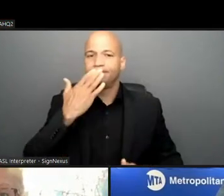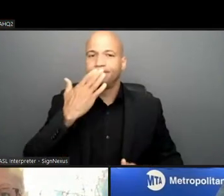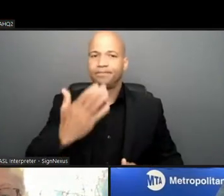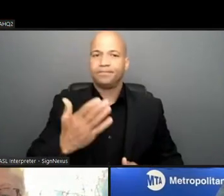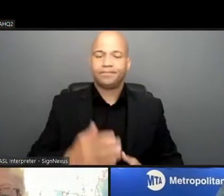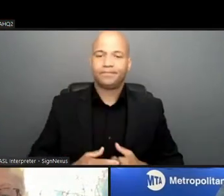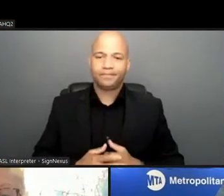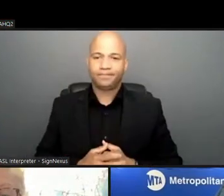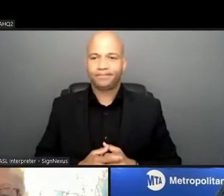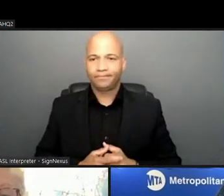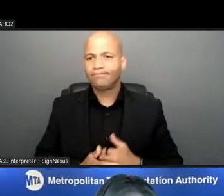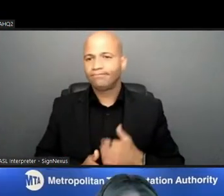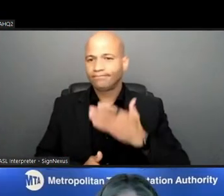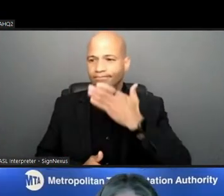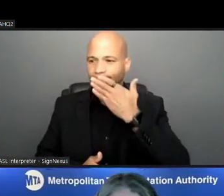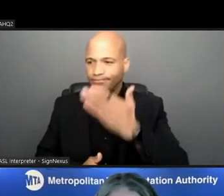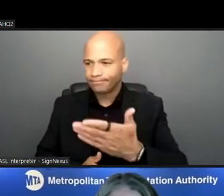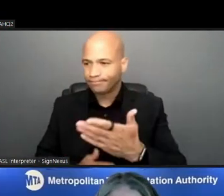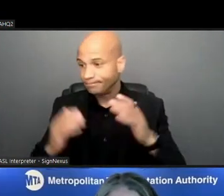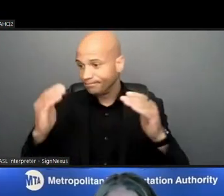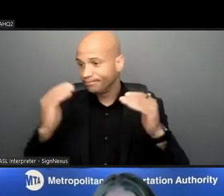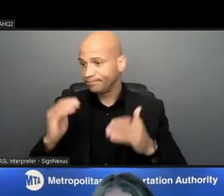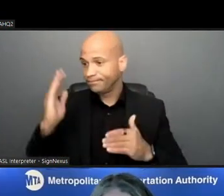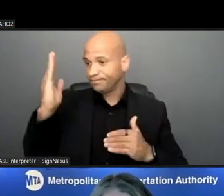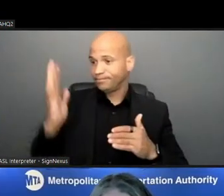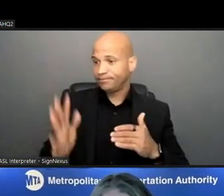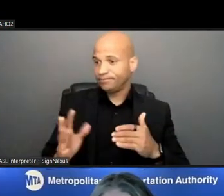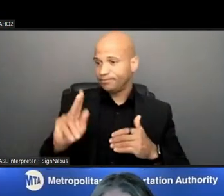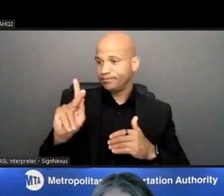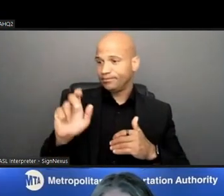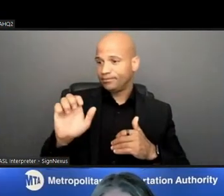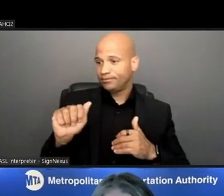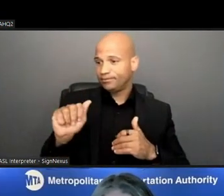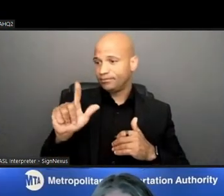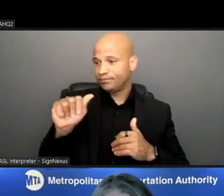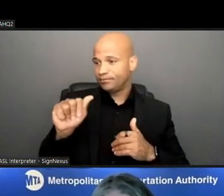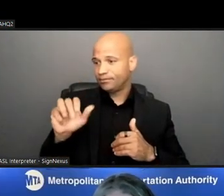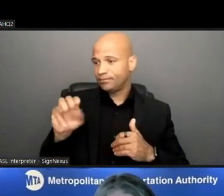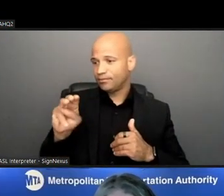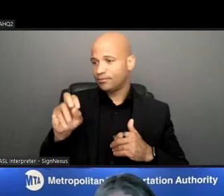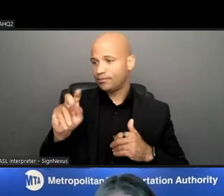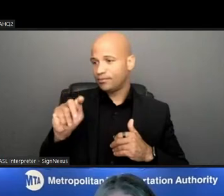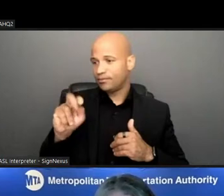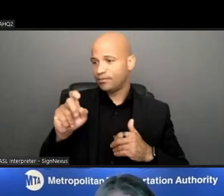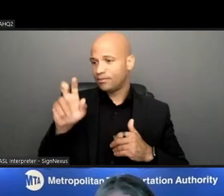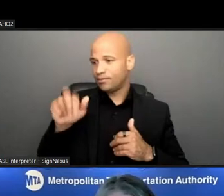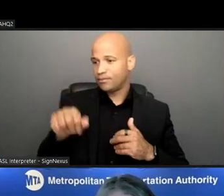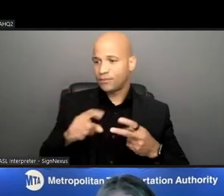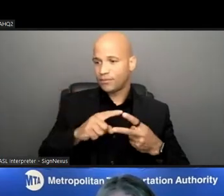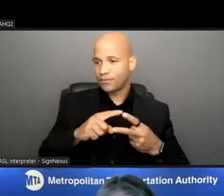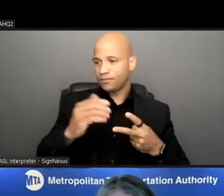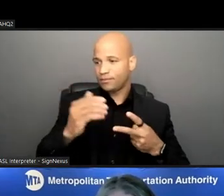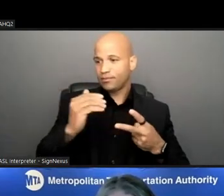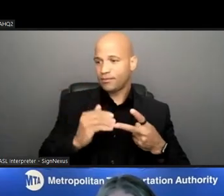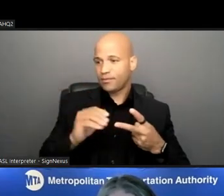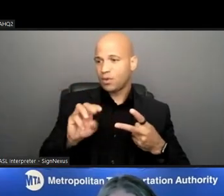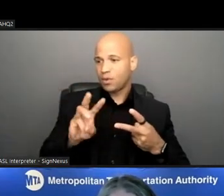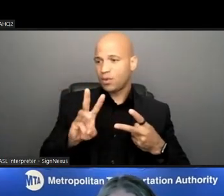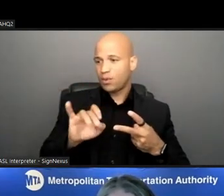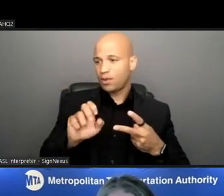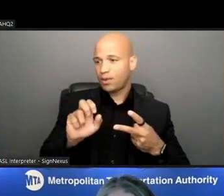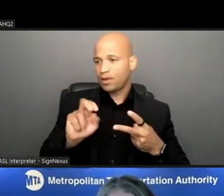thank you our next speaker is keala Montgomery followed by William Delaney